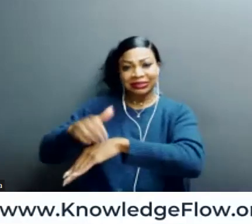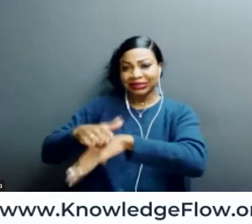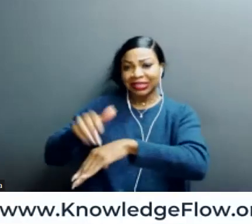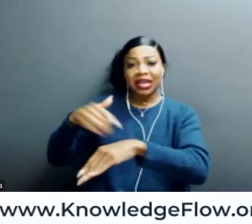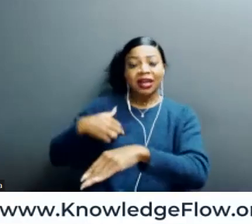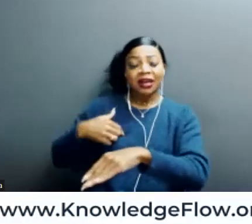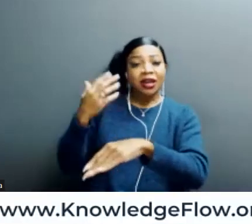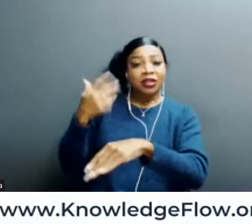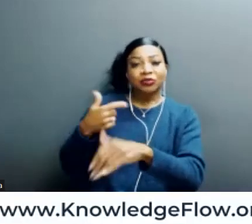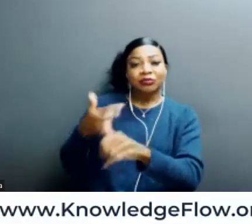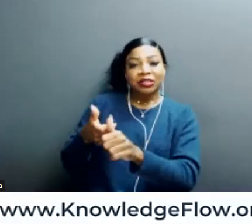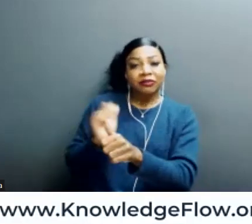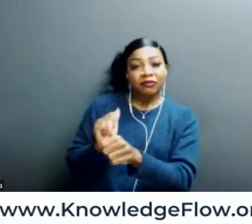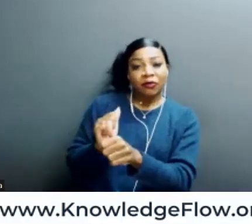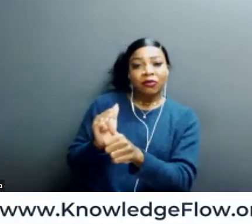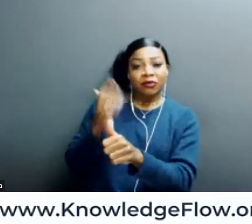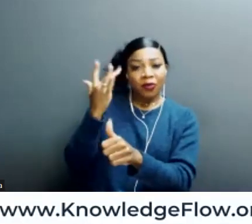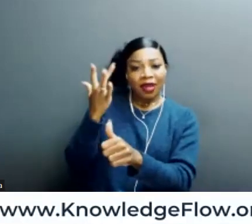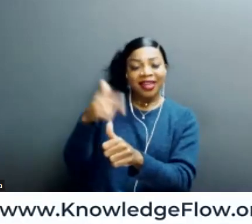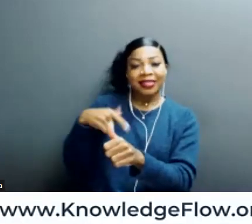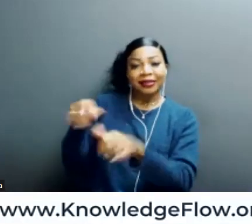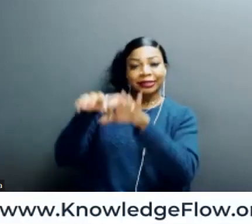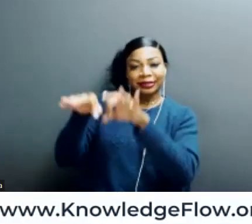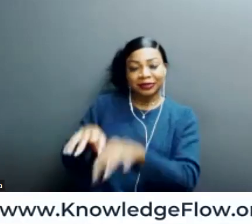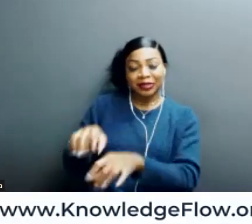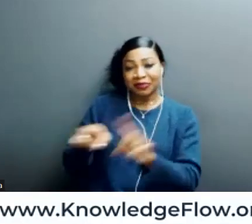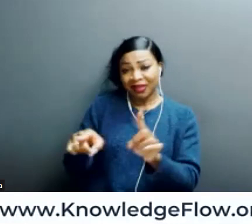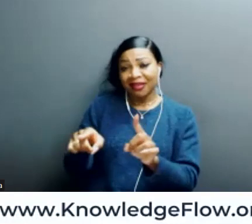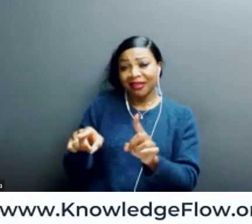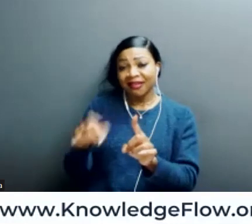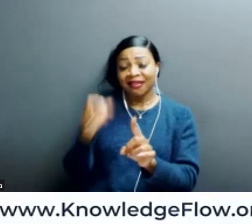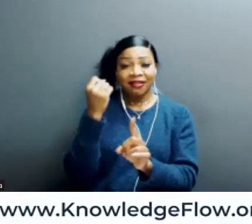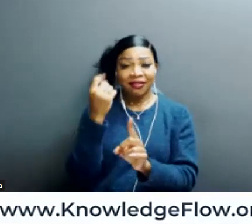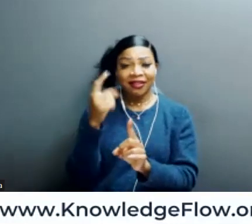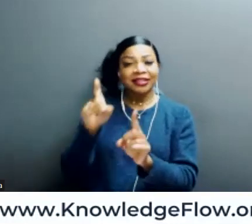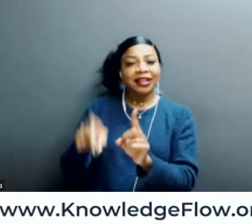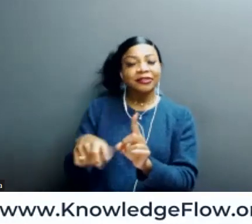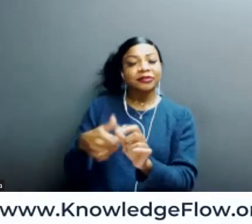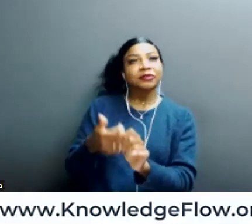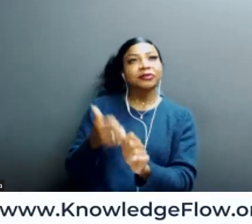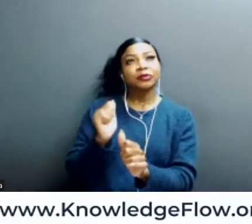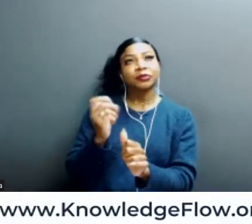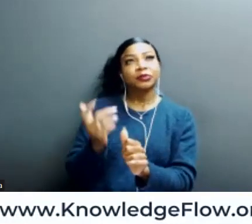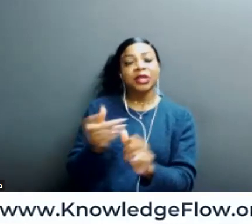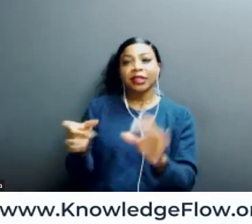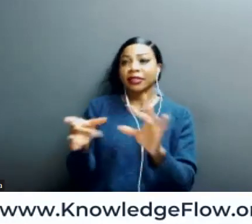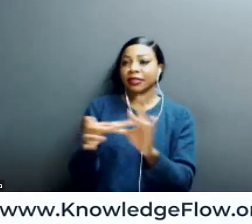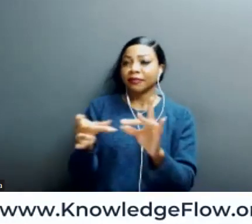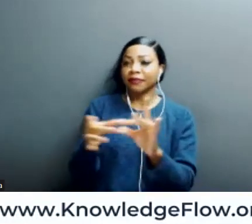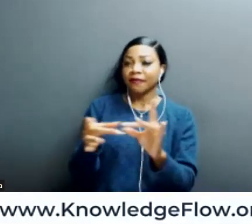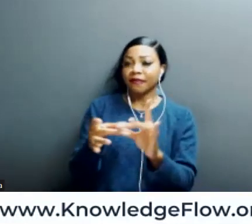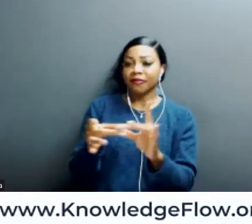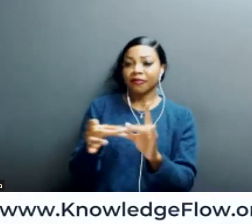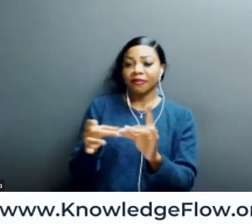click on it so which is great the only thing that you have to keep in mind is we need to kind of get away from uh the messaging that the the